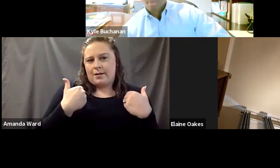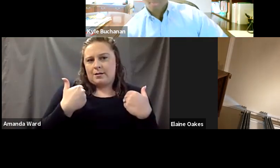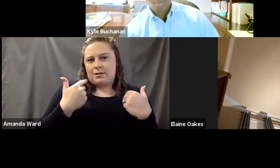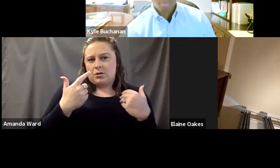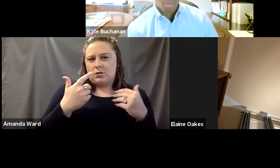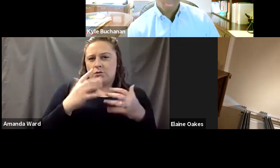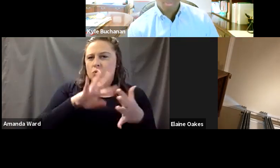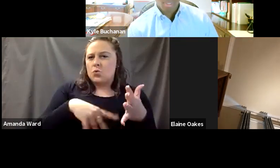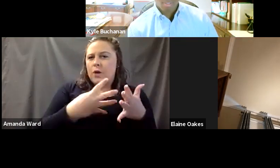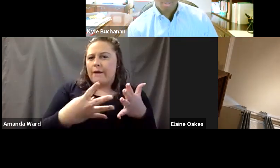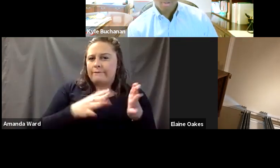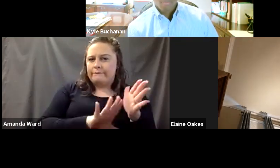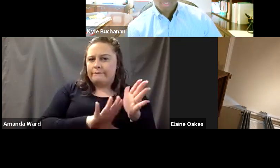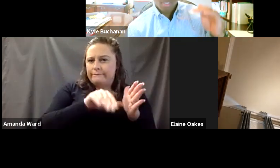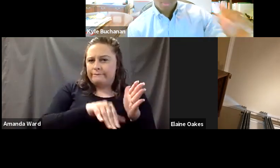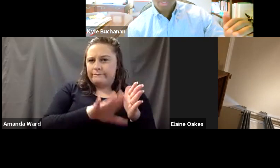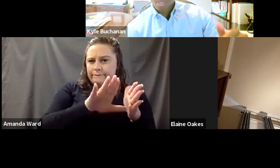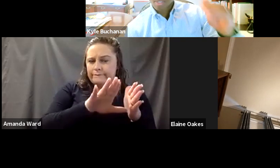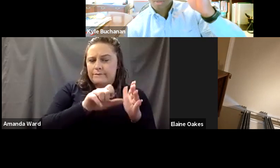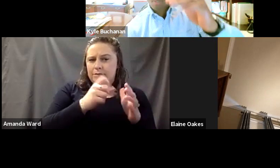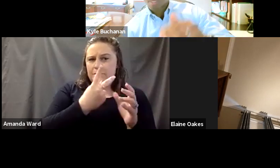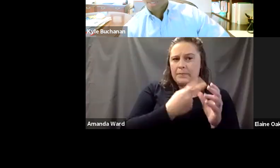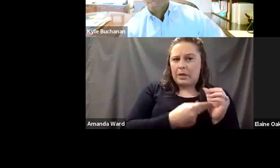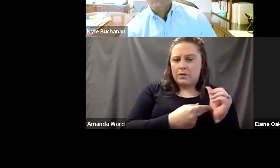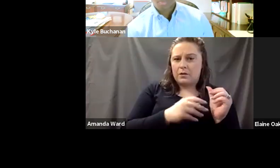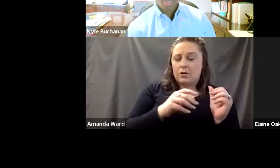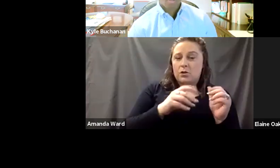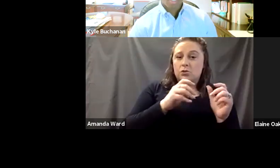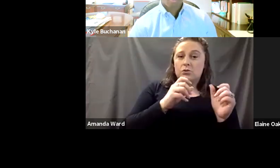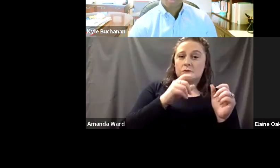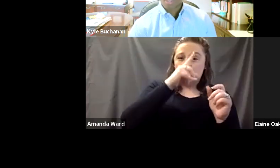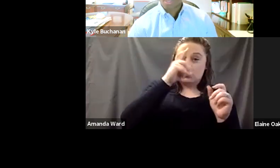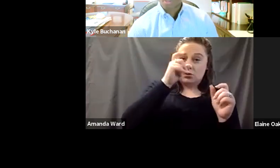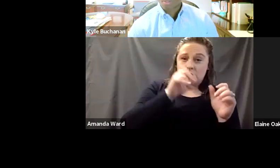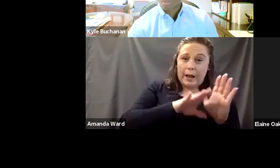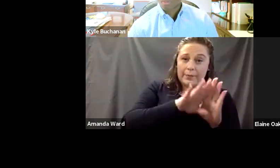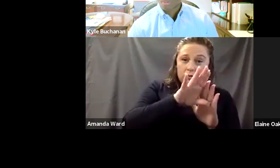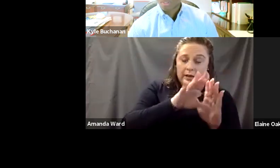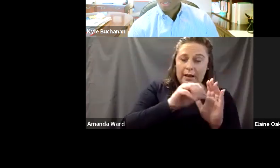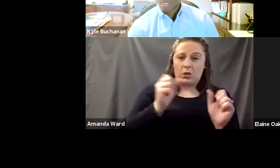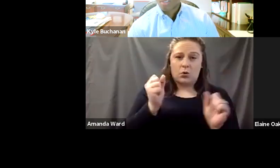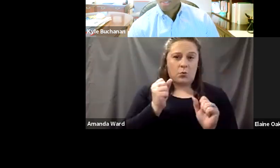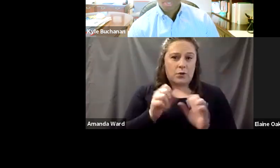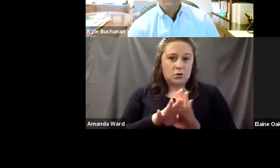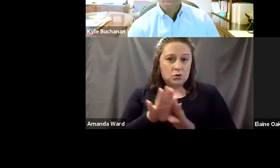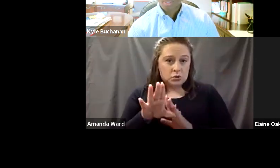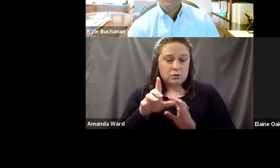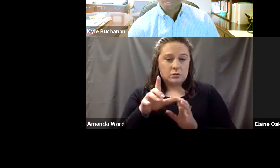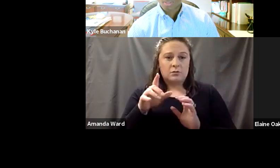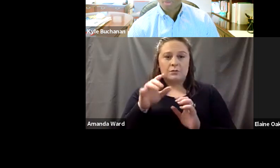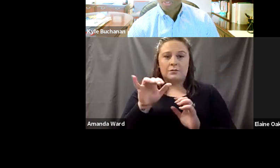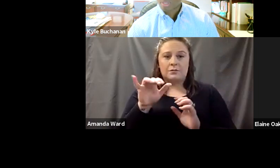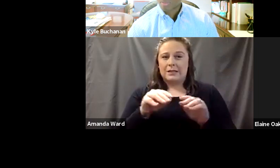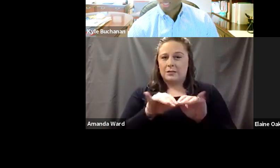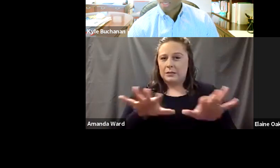graph of both of the summer surge and the winter surge that we experienced. We attribute those to transmission throughout the